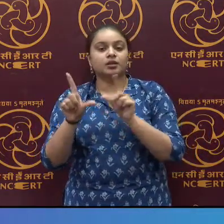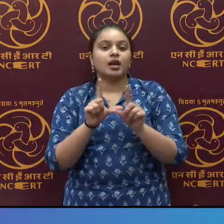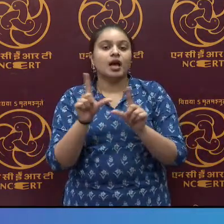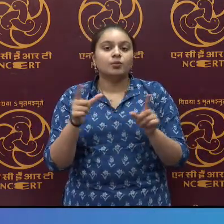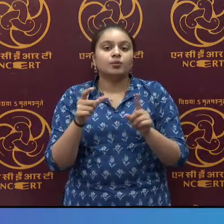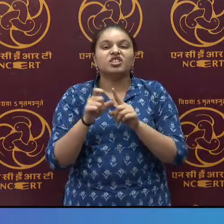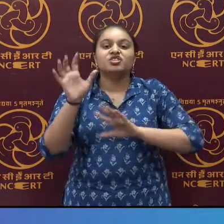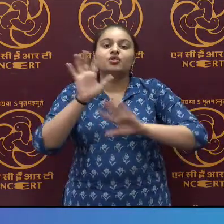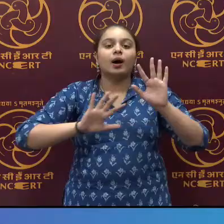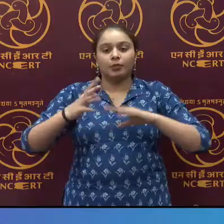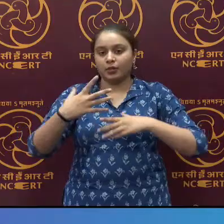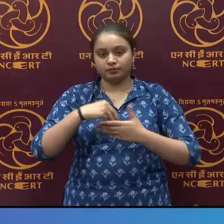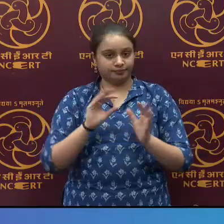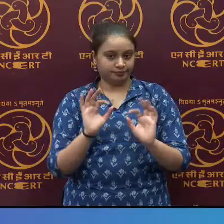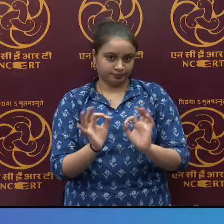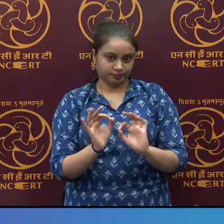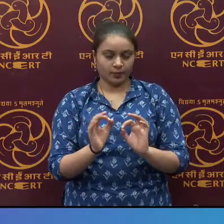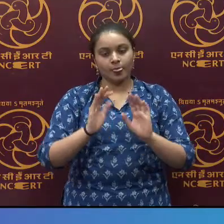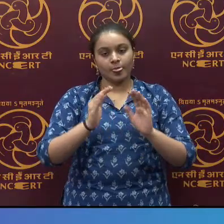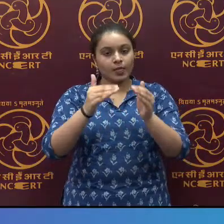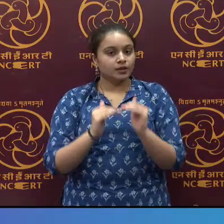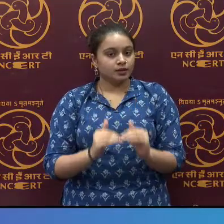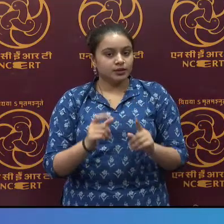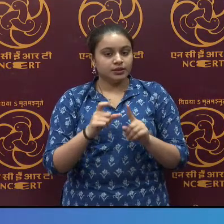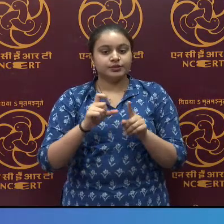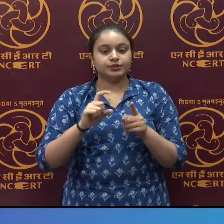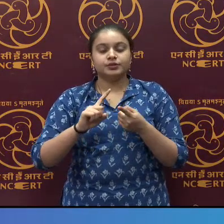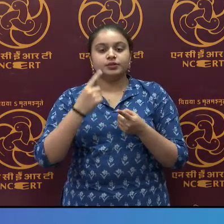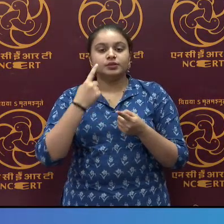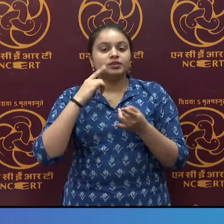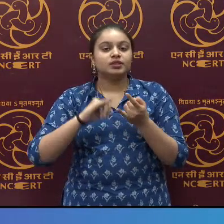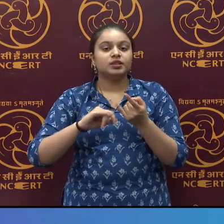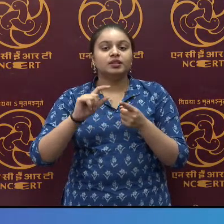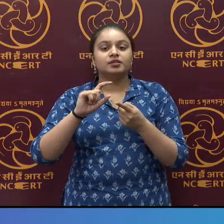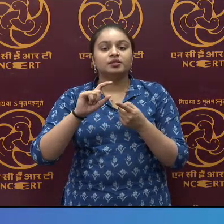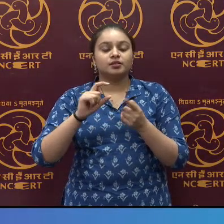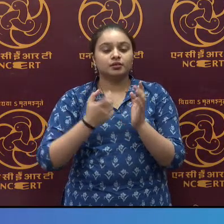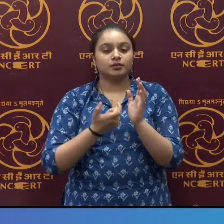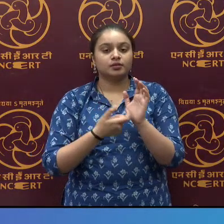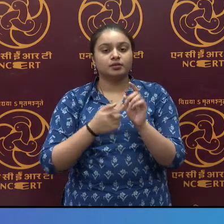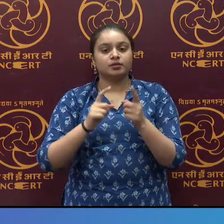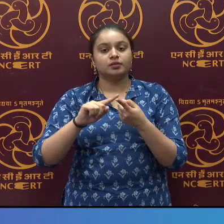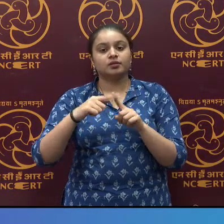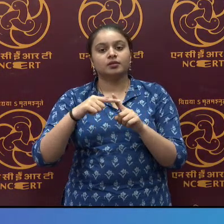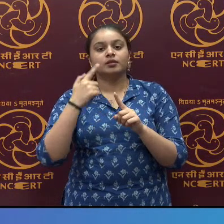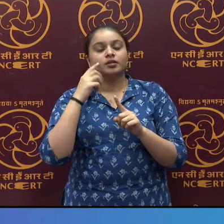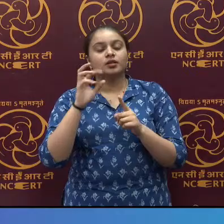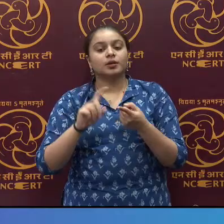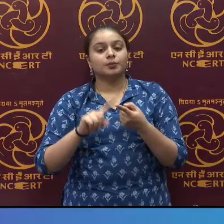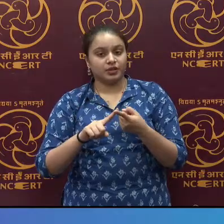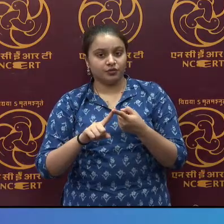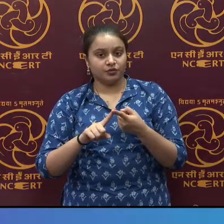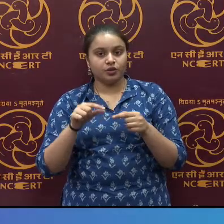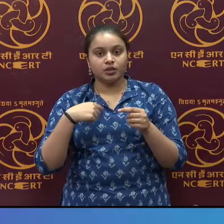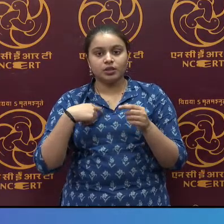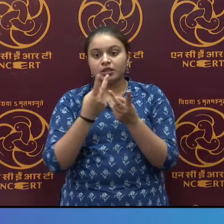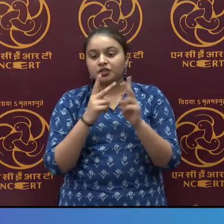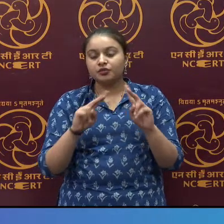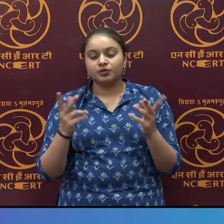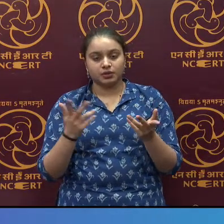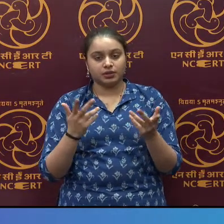right. Okay. Then there are descriptive articles. These are like, so the difference between these three type of articles would